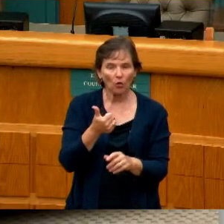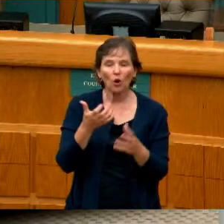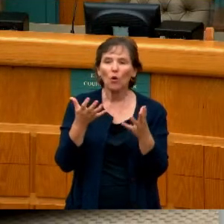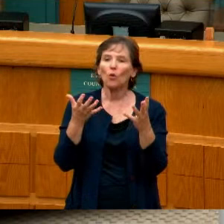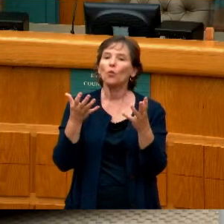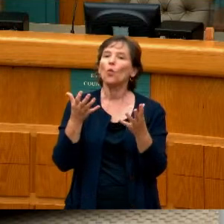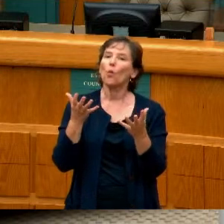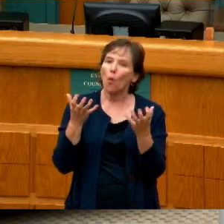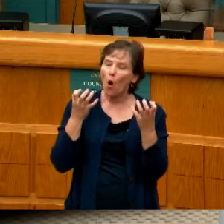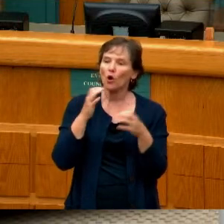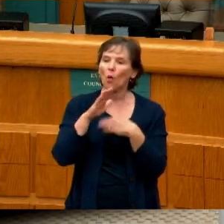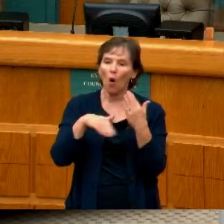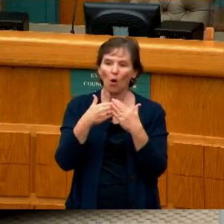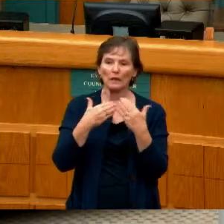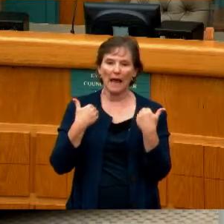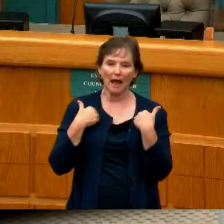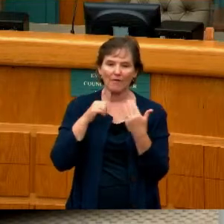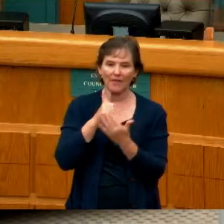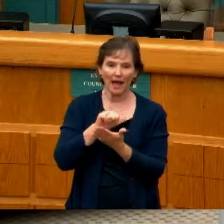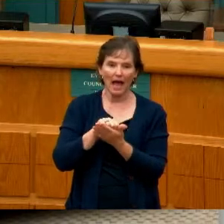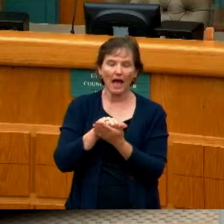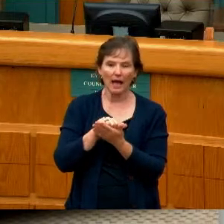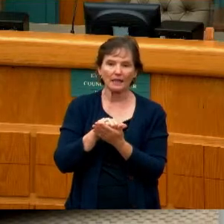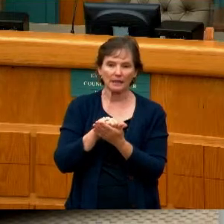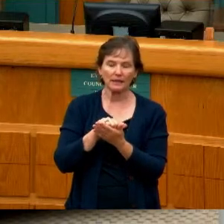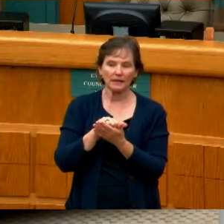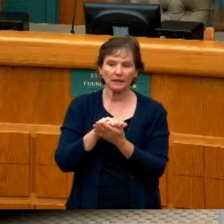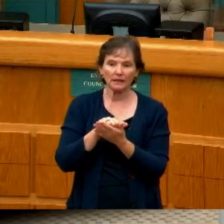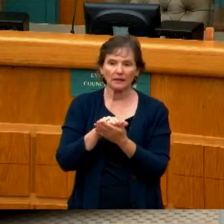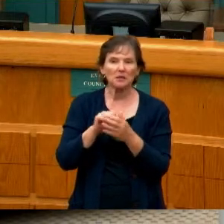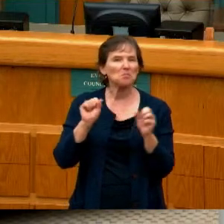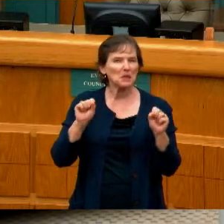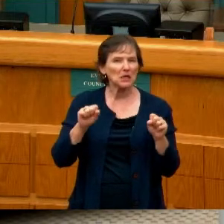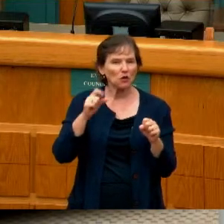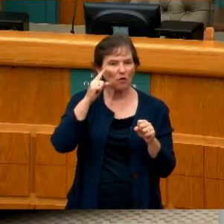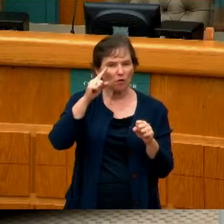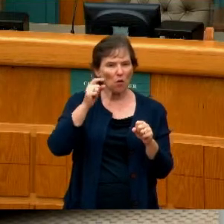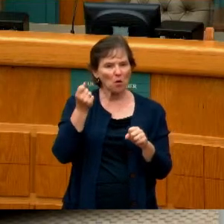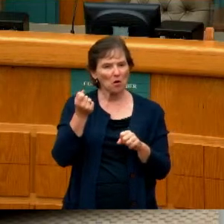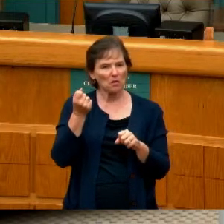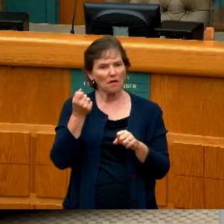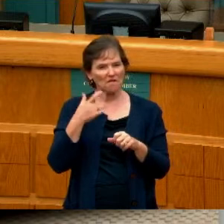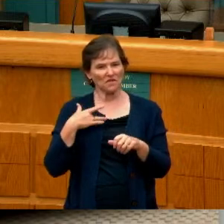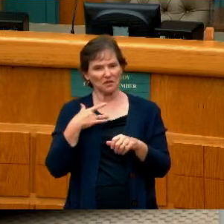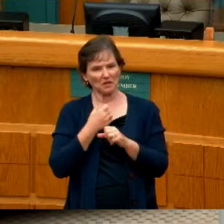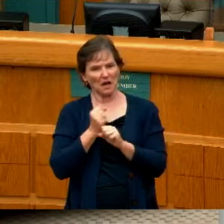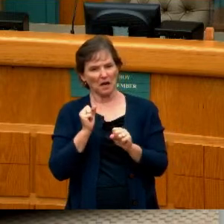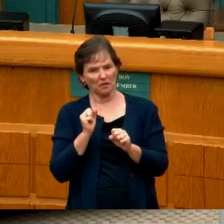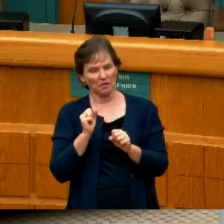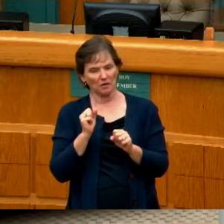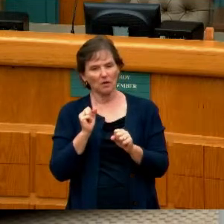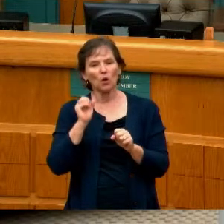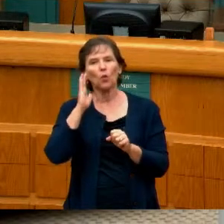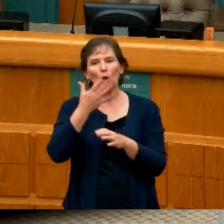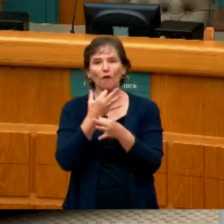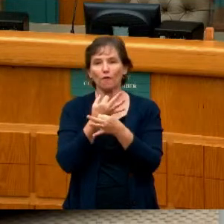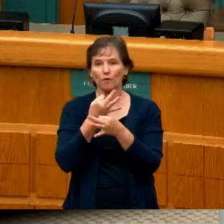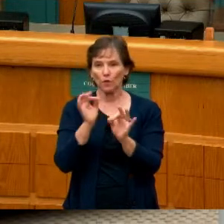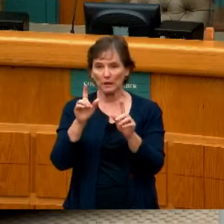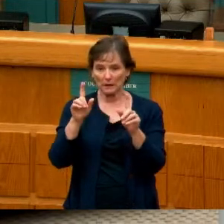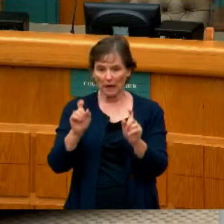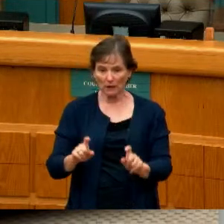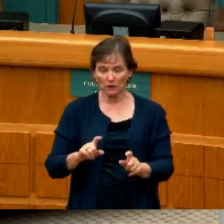you guys to be able to have that peace and security and reassurance. So we're going to talk to you about free